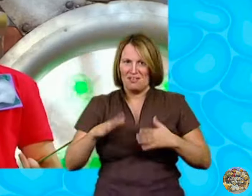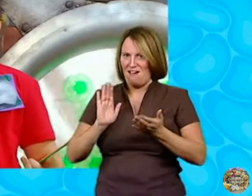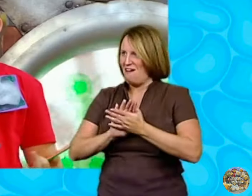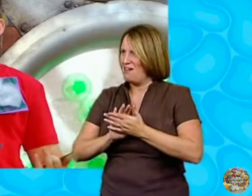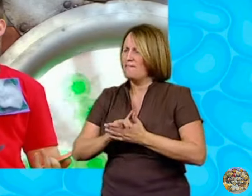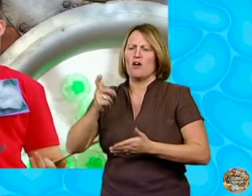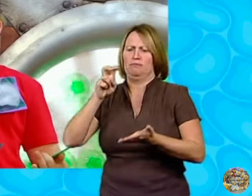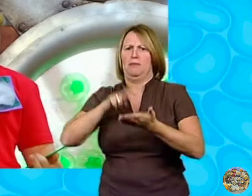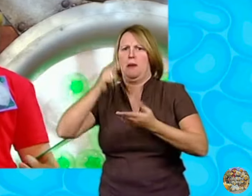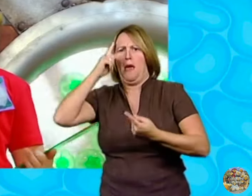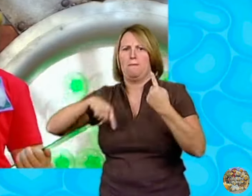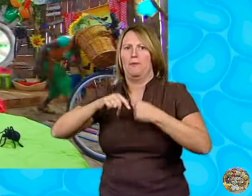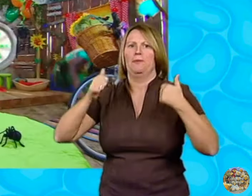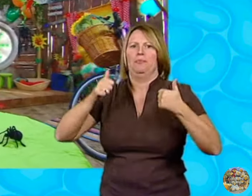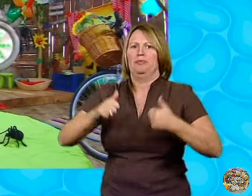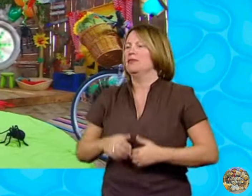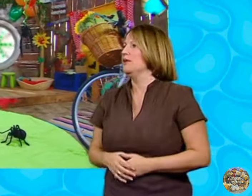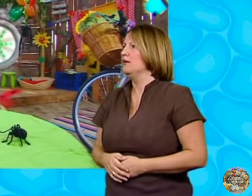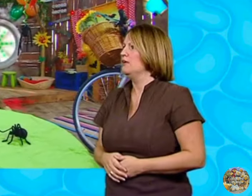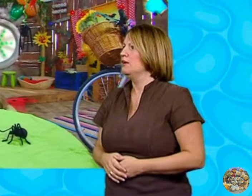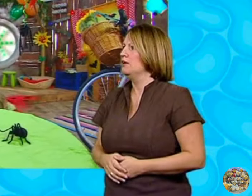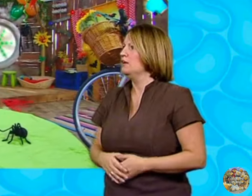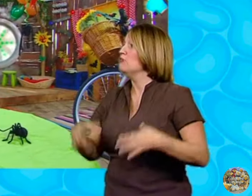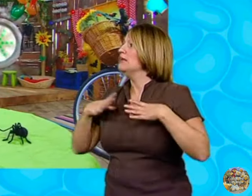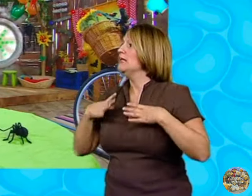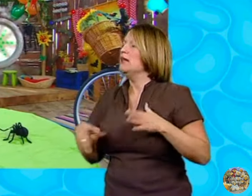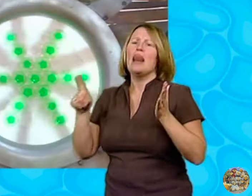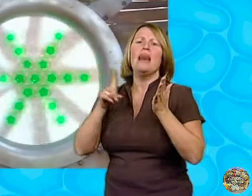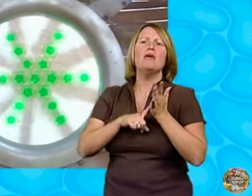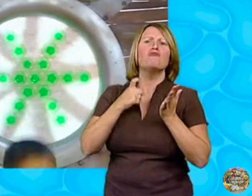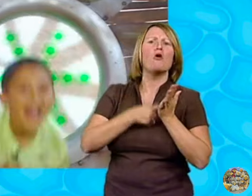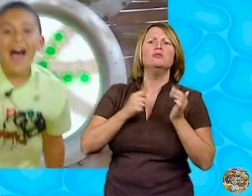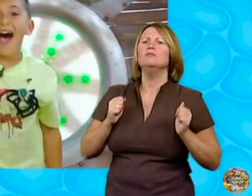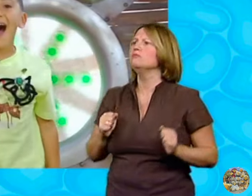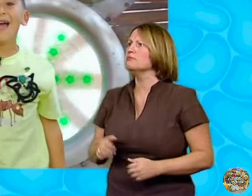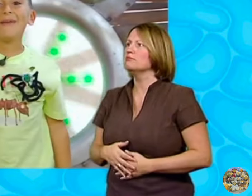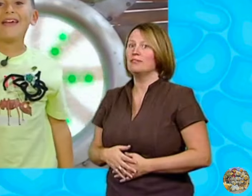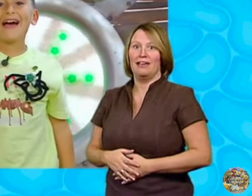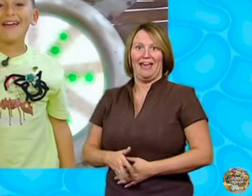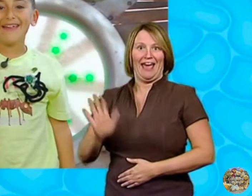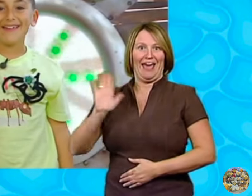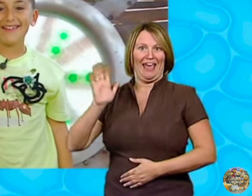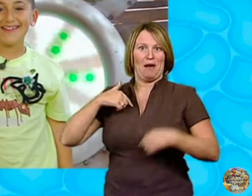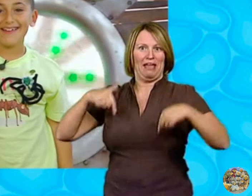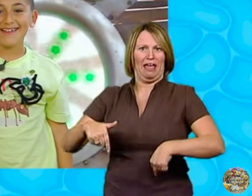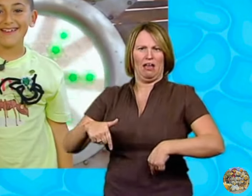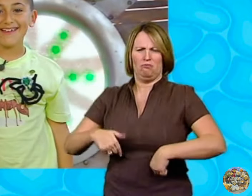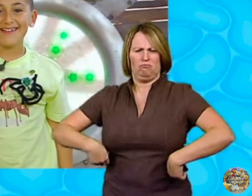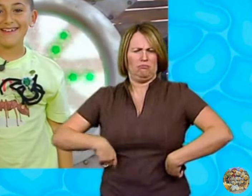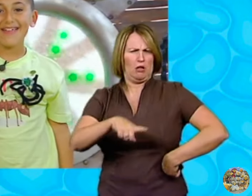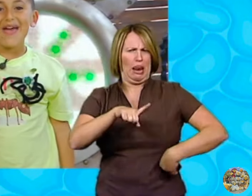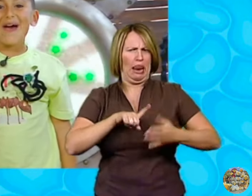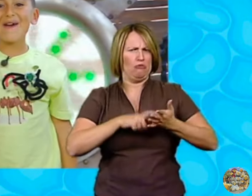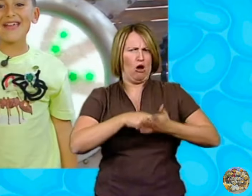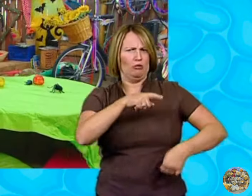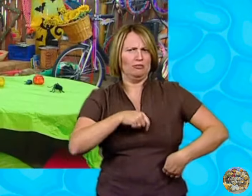But first we must do the register. Okay then, Lily Rose. I'm here. You're not Lily